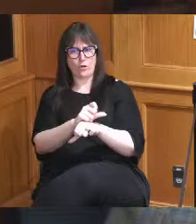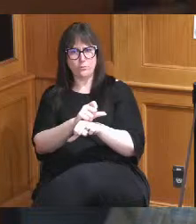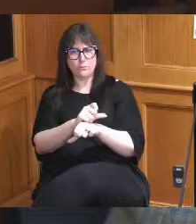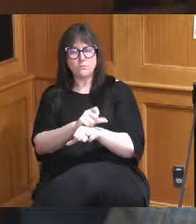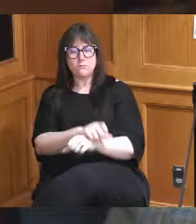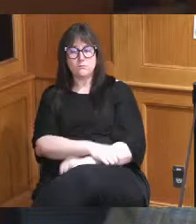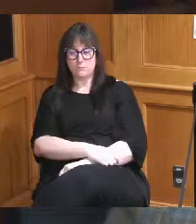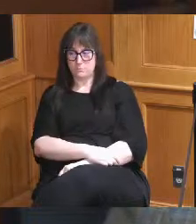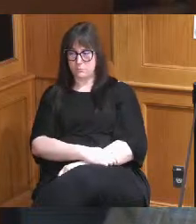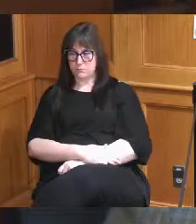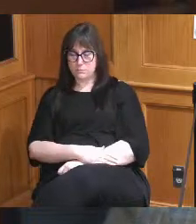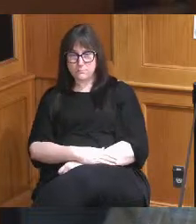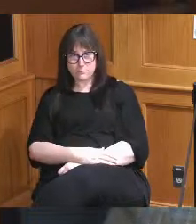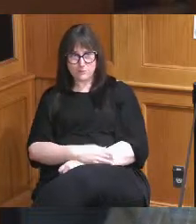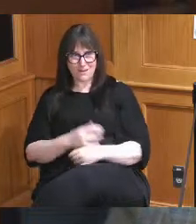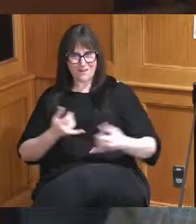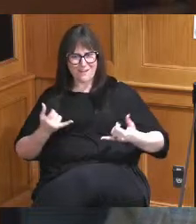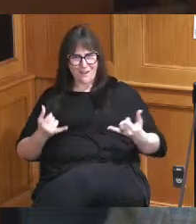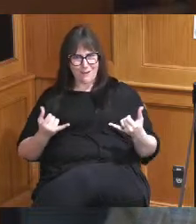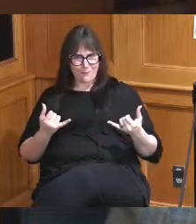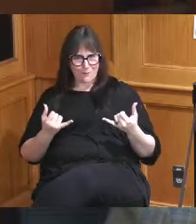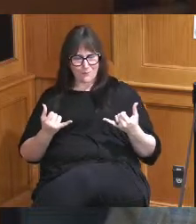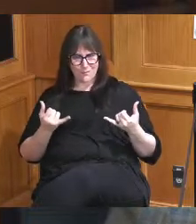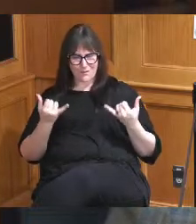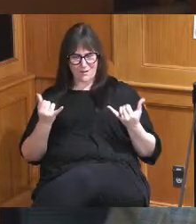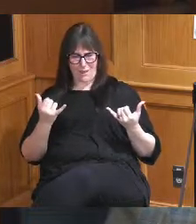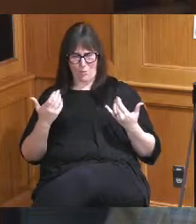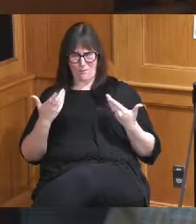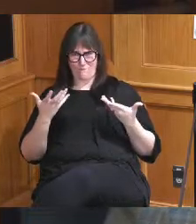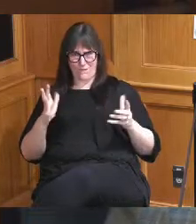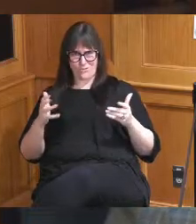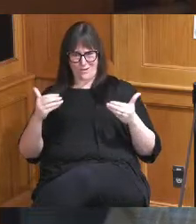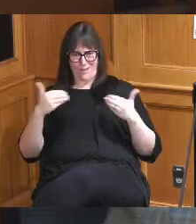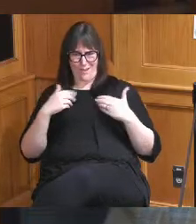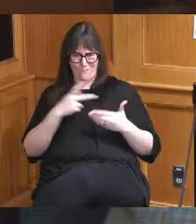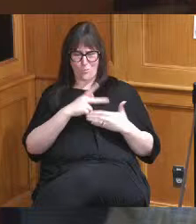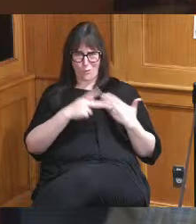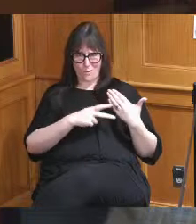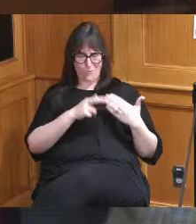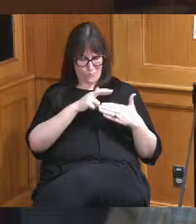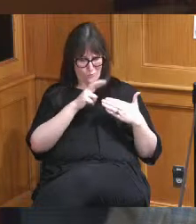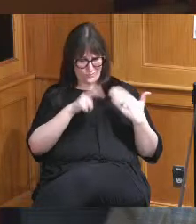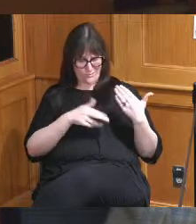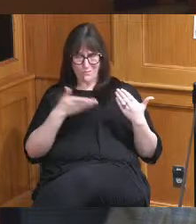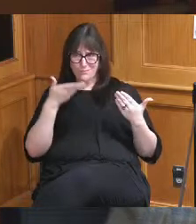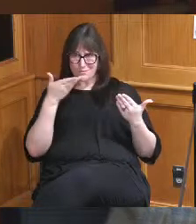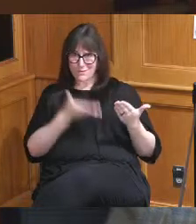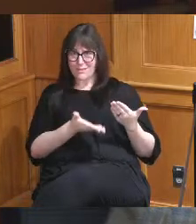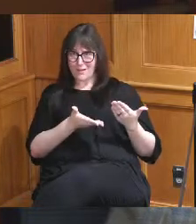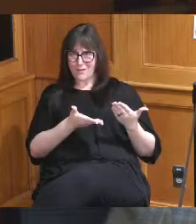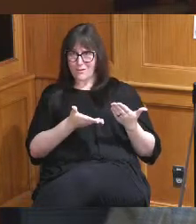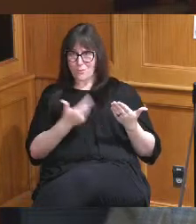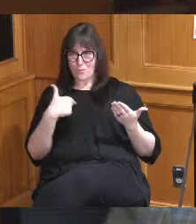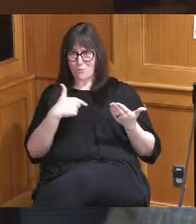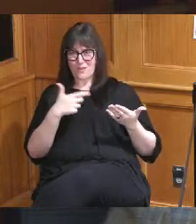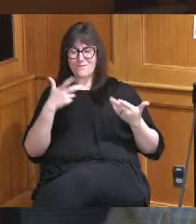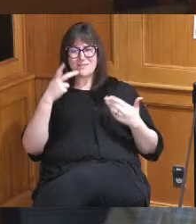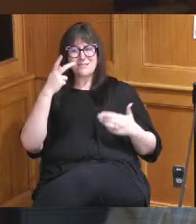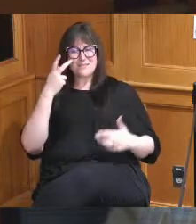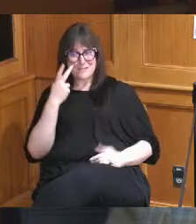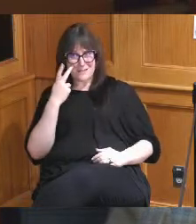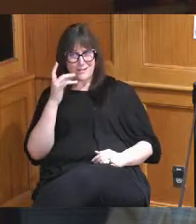point where we have a program, we have some results, and we're at